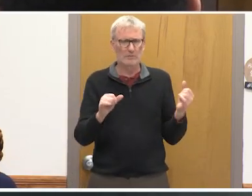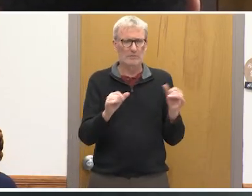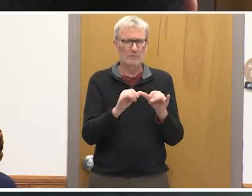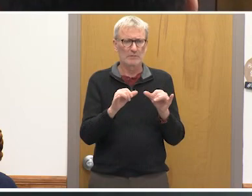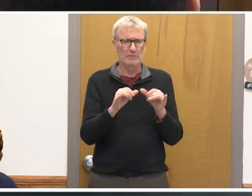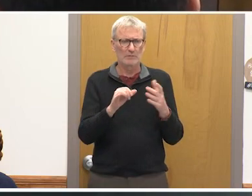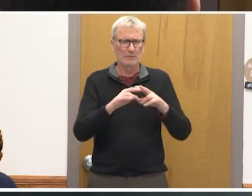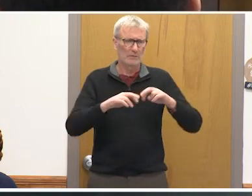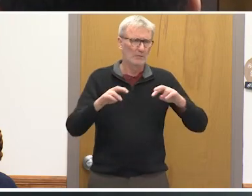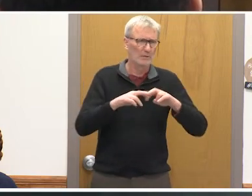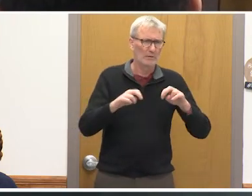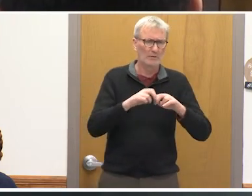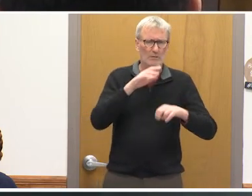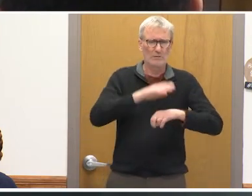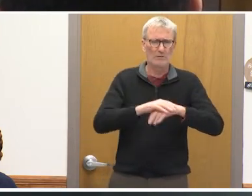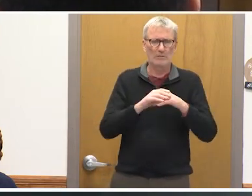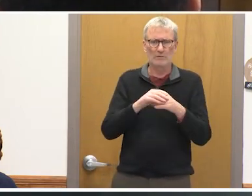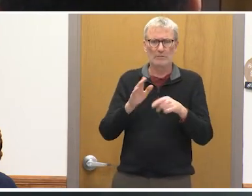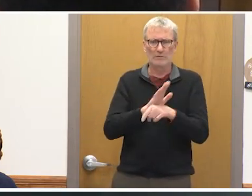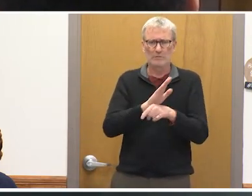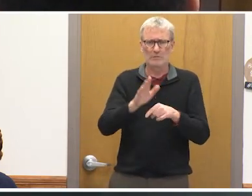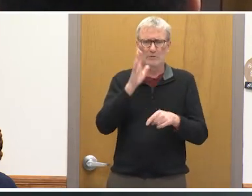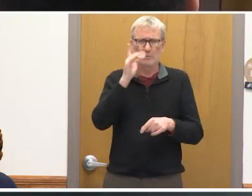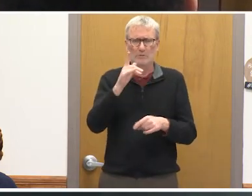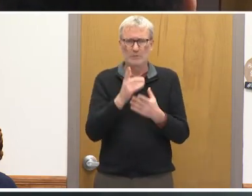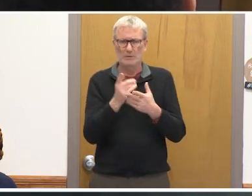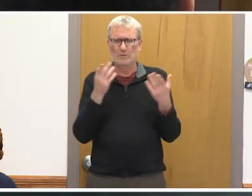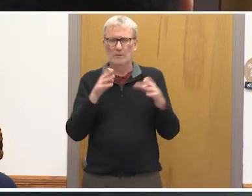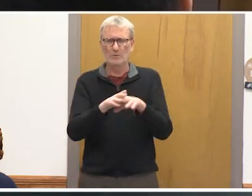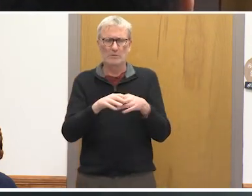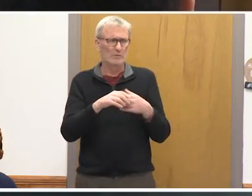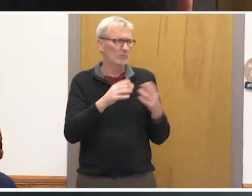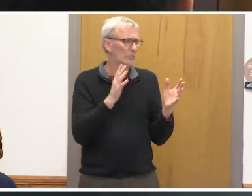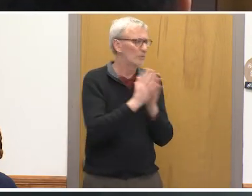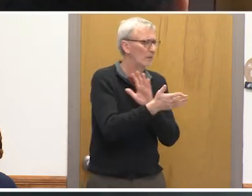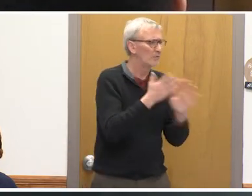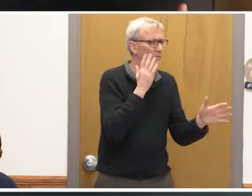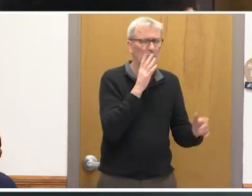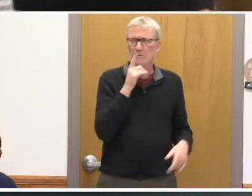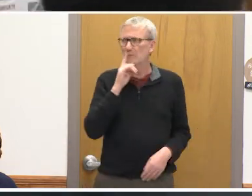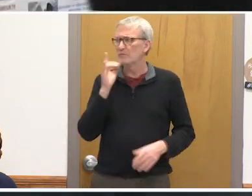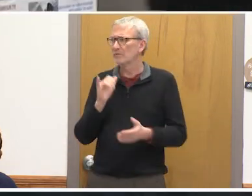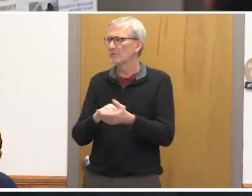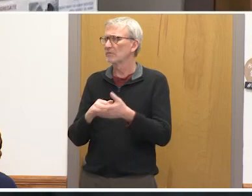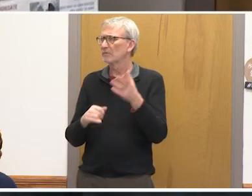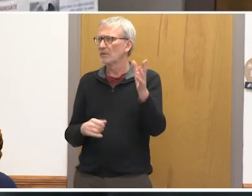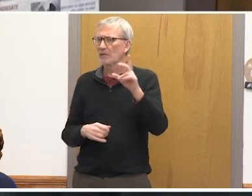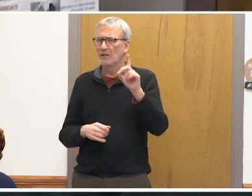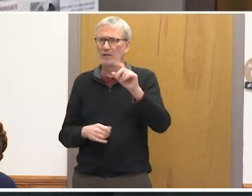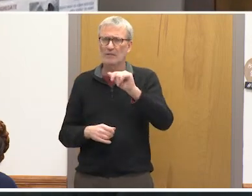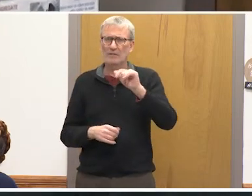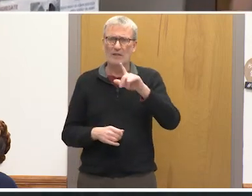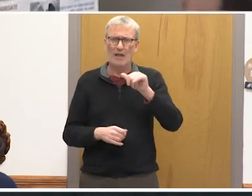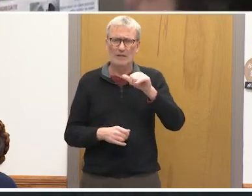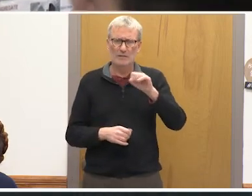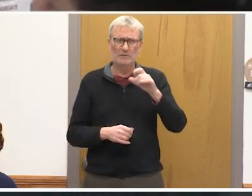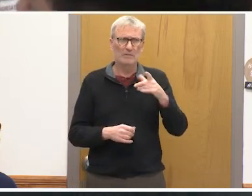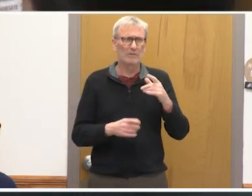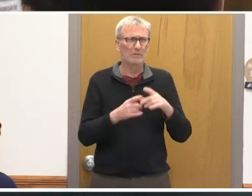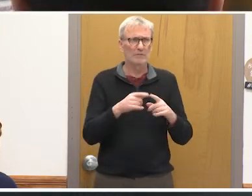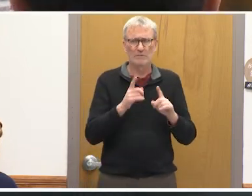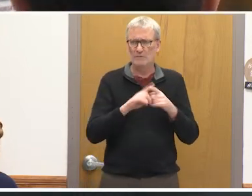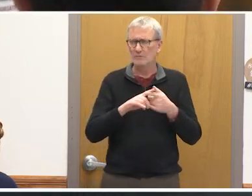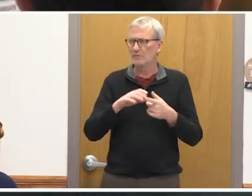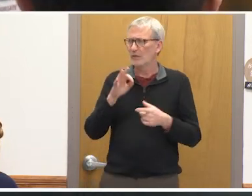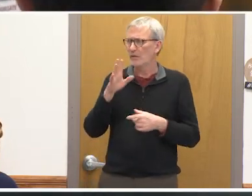on businesses that will be developing in the traffic that you want? Like I live in Frankstown, right by Dallas Avenue, Dallas and